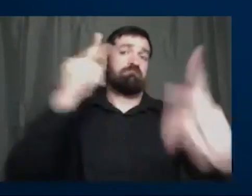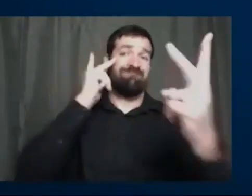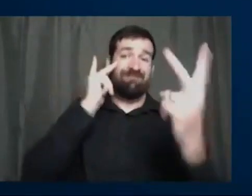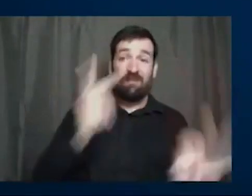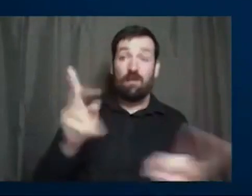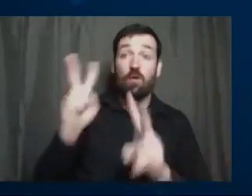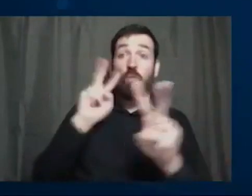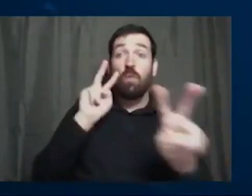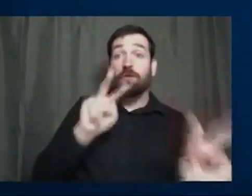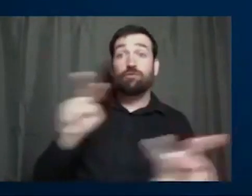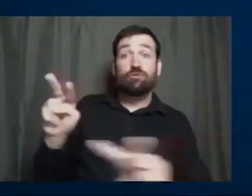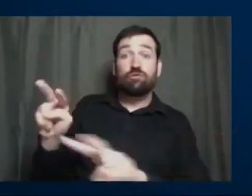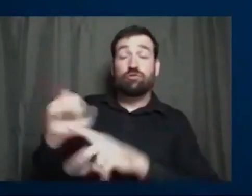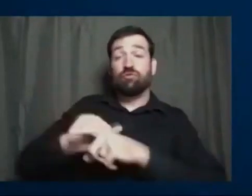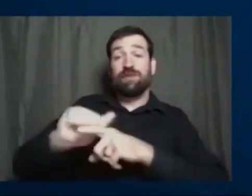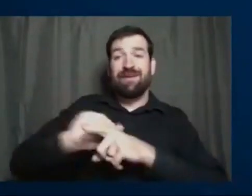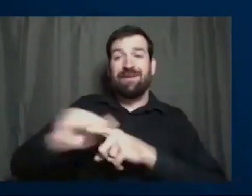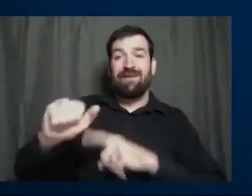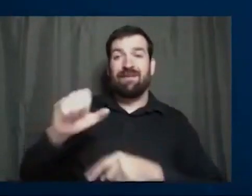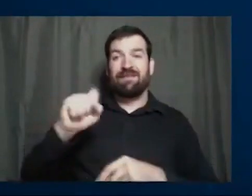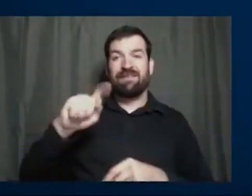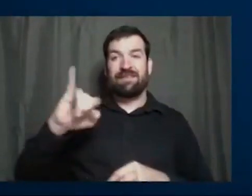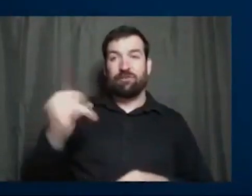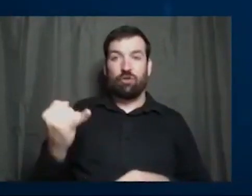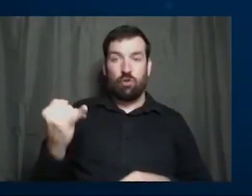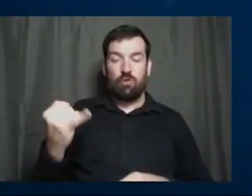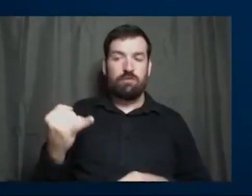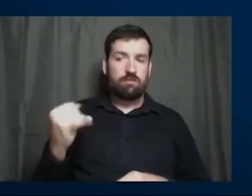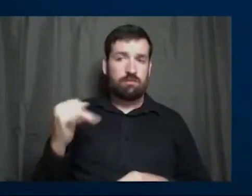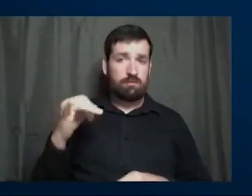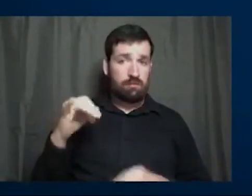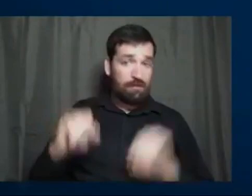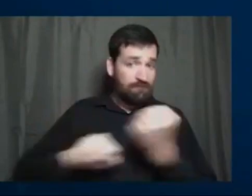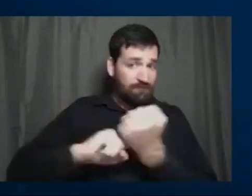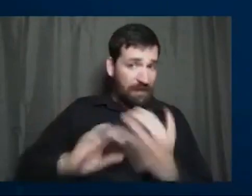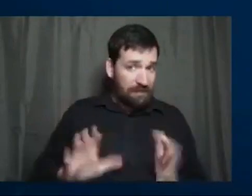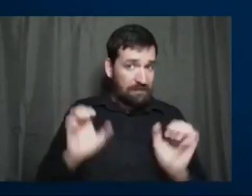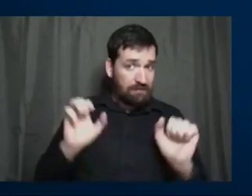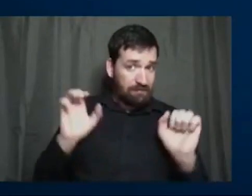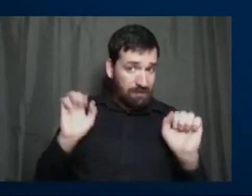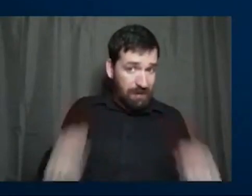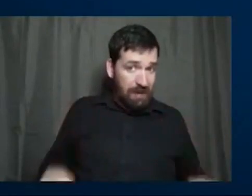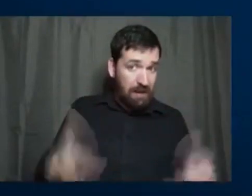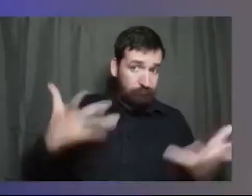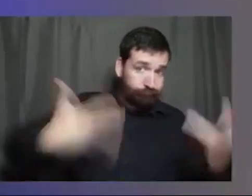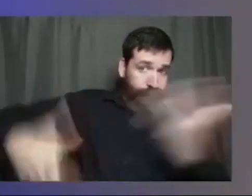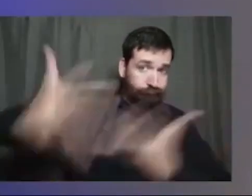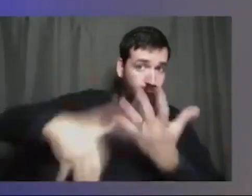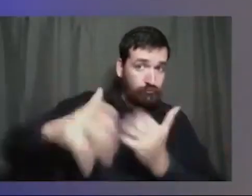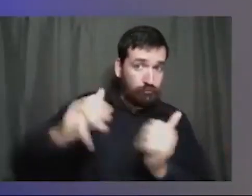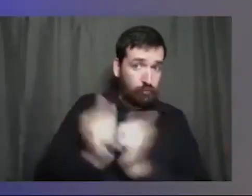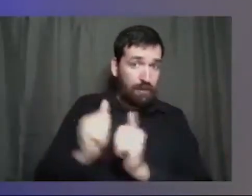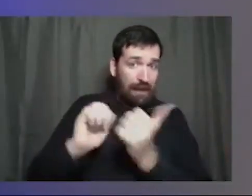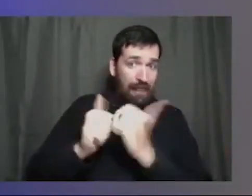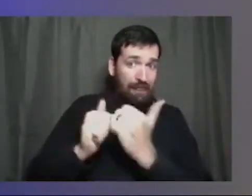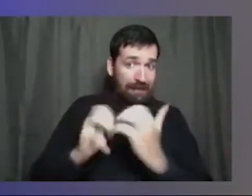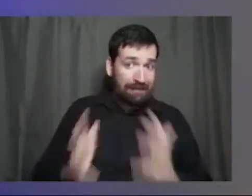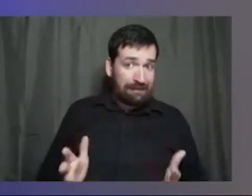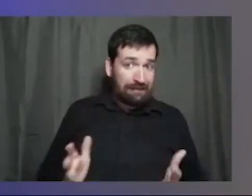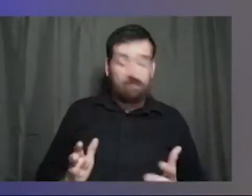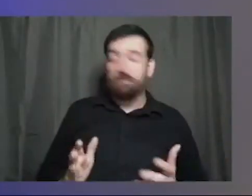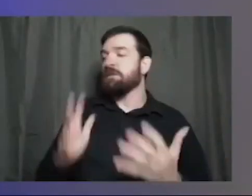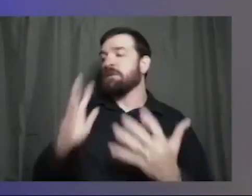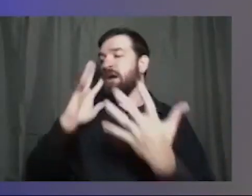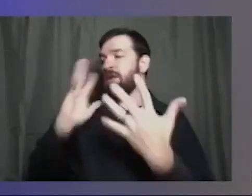the training camp. She said, will fans have any opportunity to interact with the athletes this year? Unfortunately, not